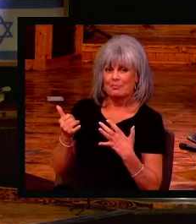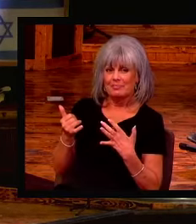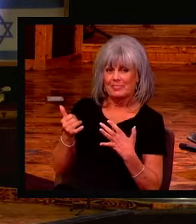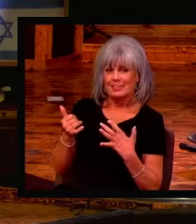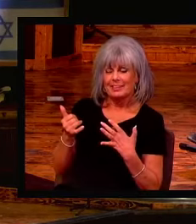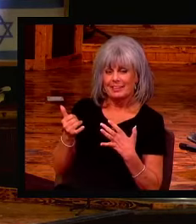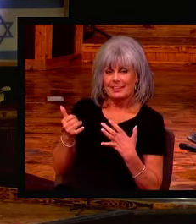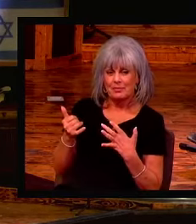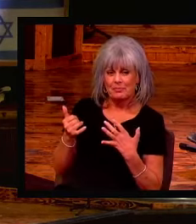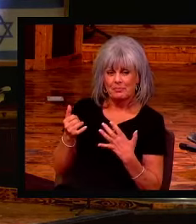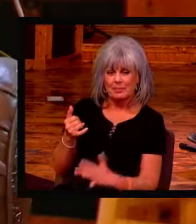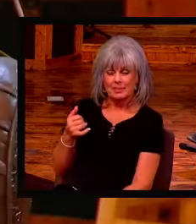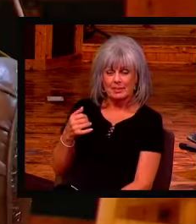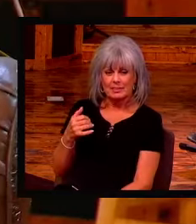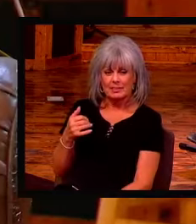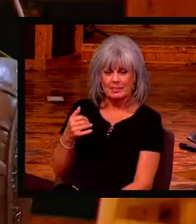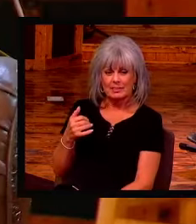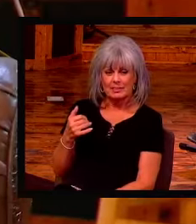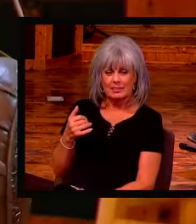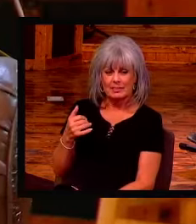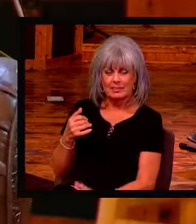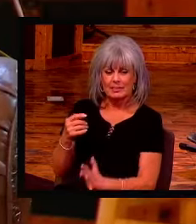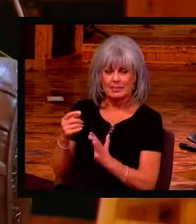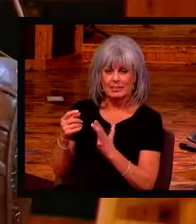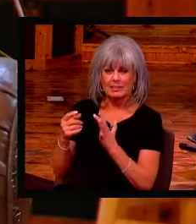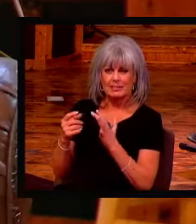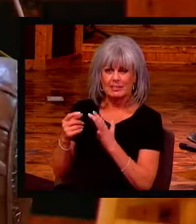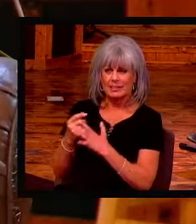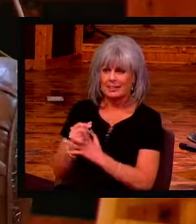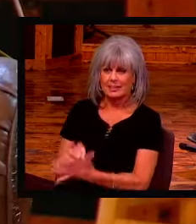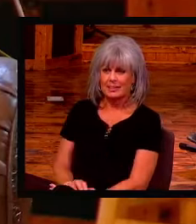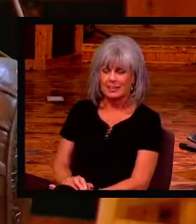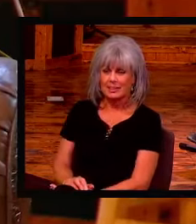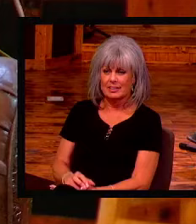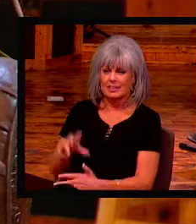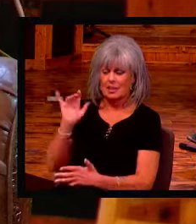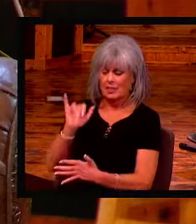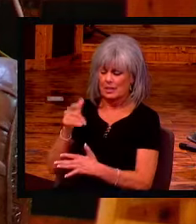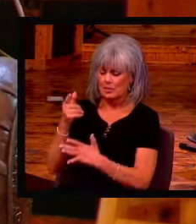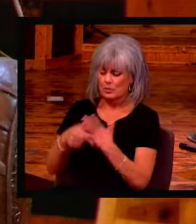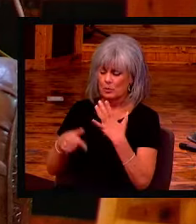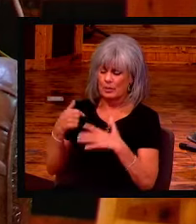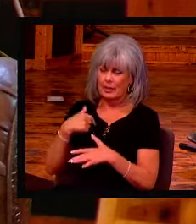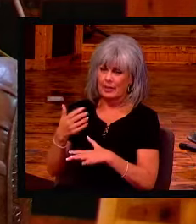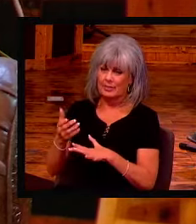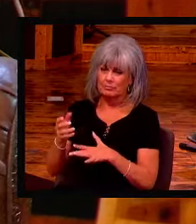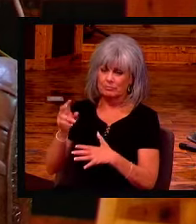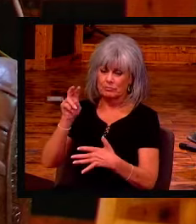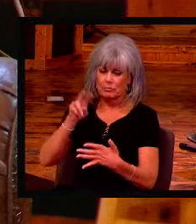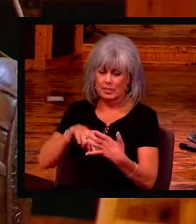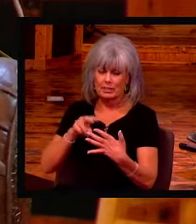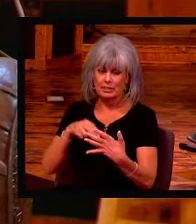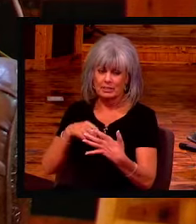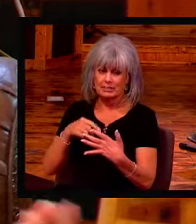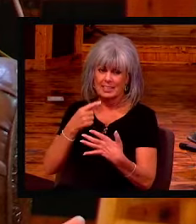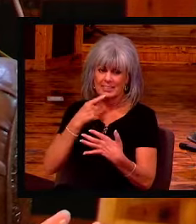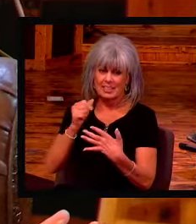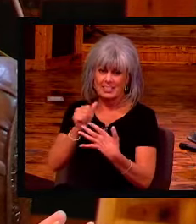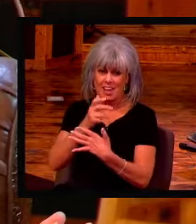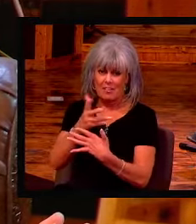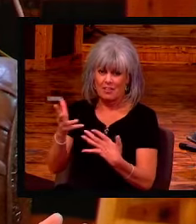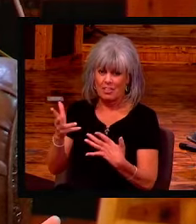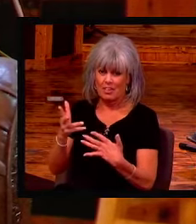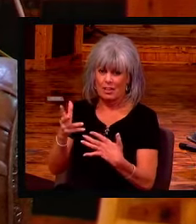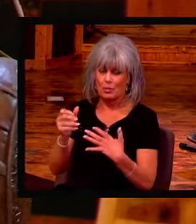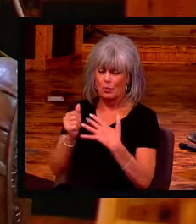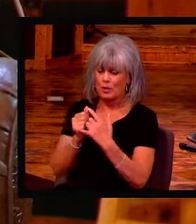That's something you need to dive into. So that's the one I go by now. But that one says it all. Without